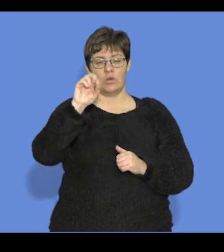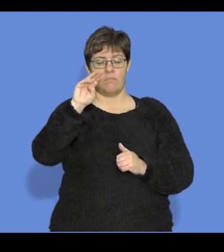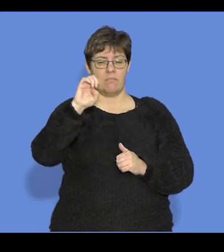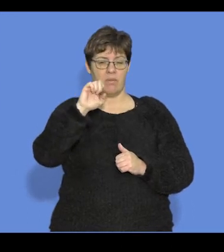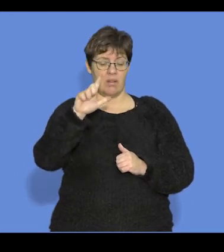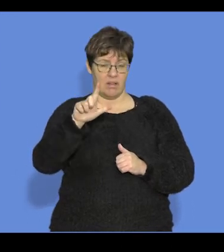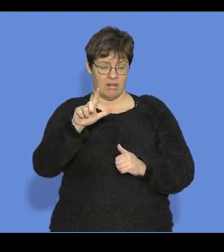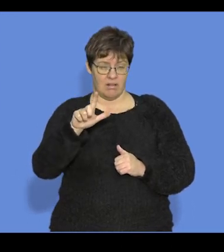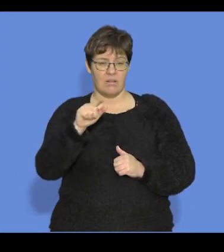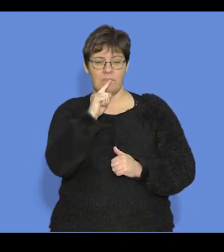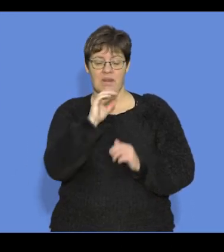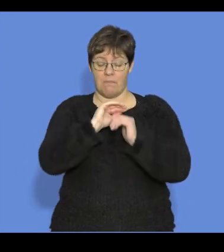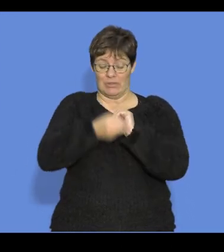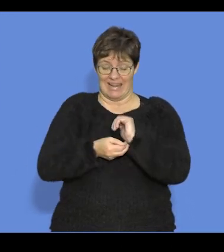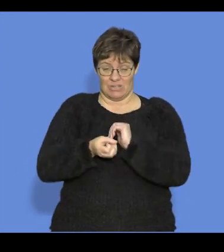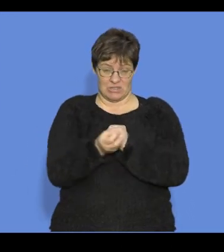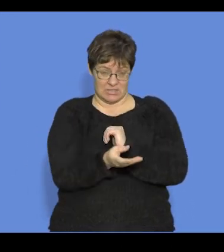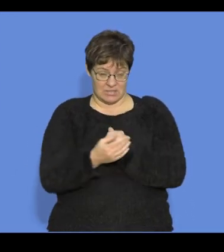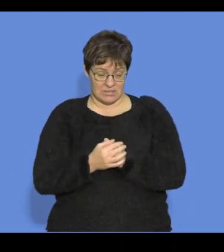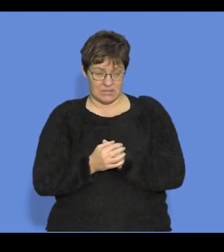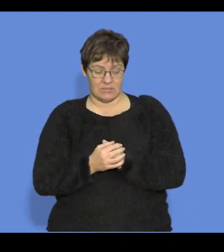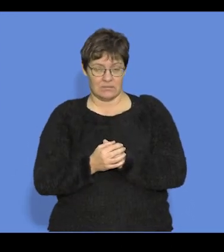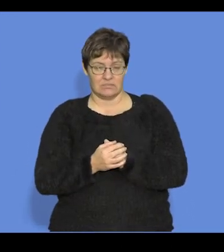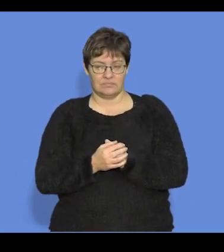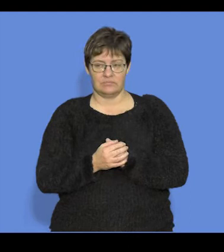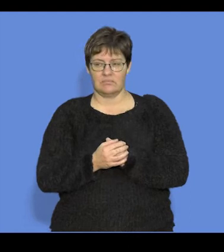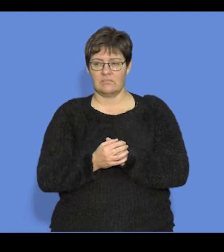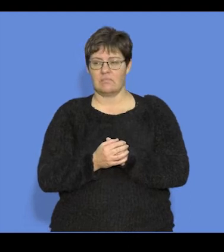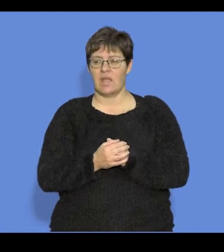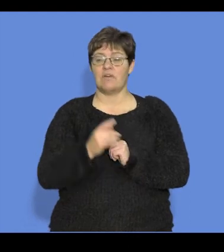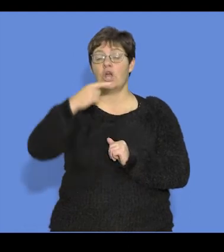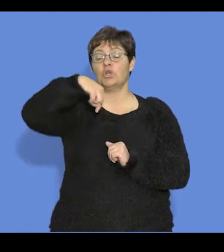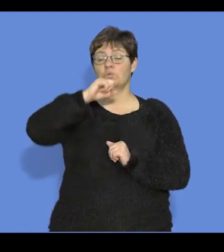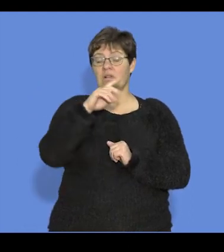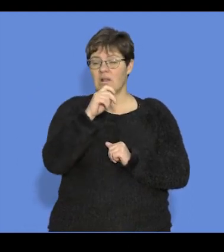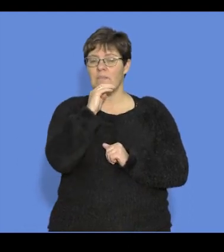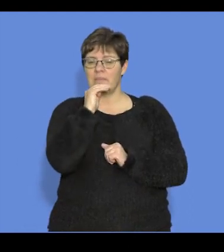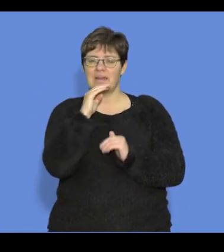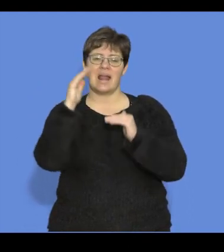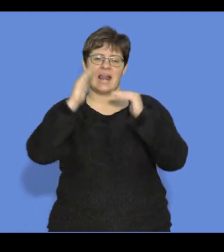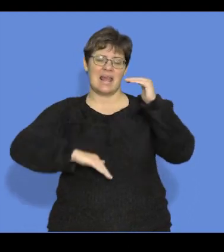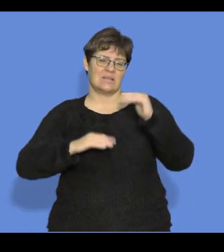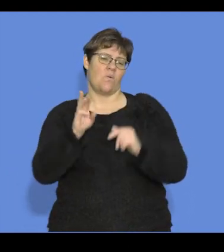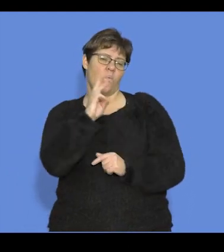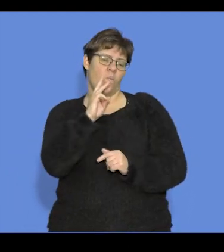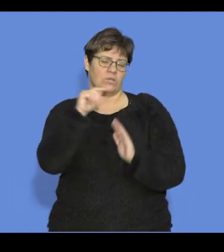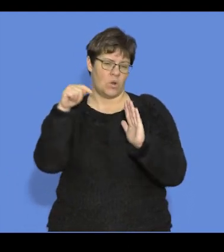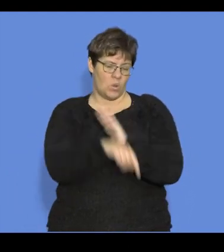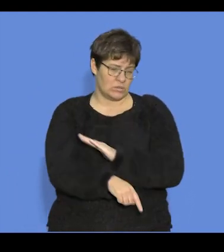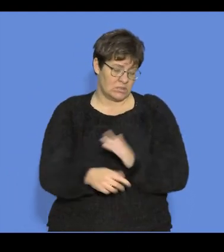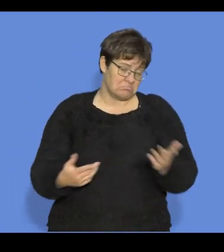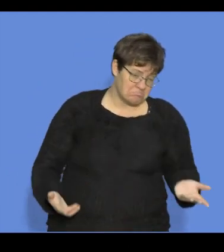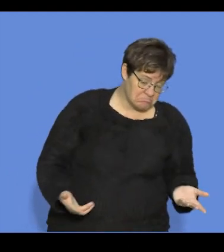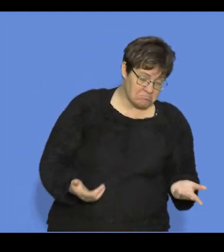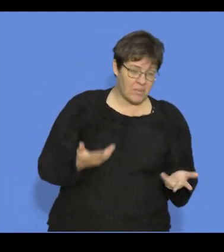be protection. If they have a cuticle, it would be lessening of water loss. It could also be